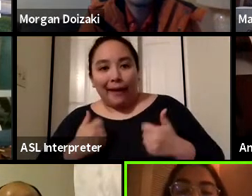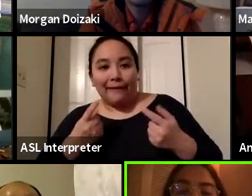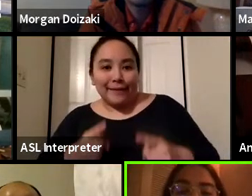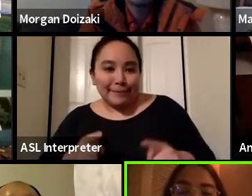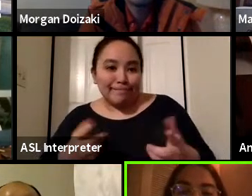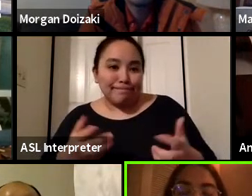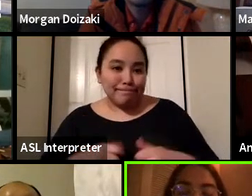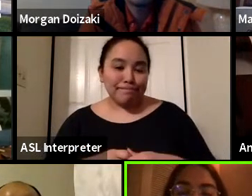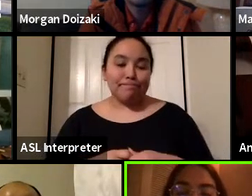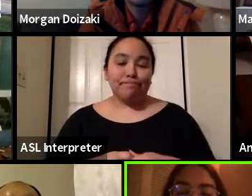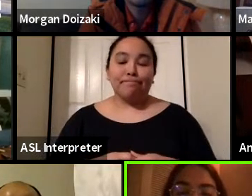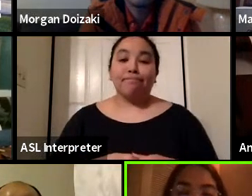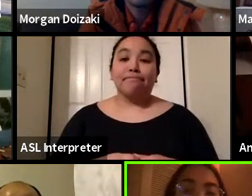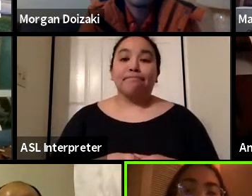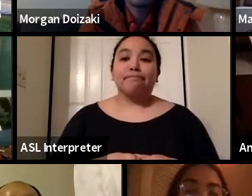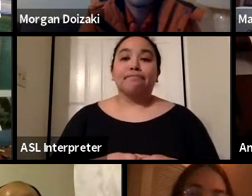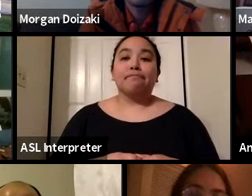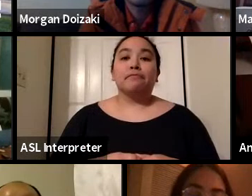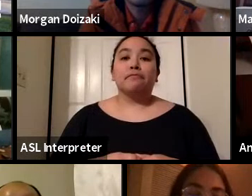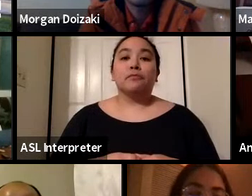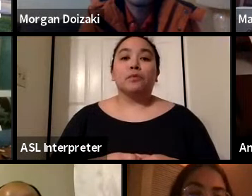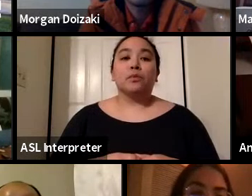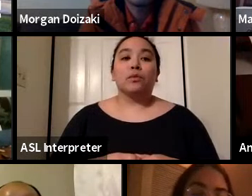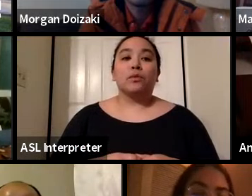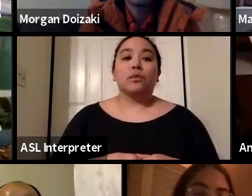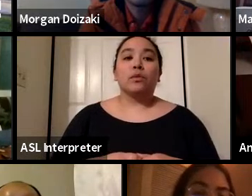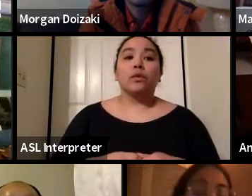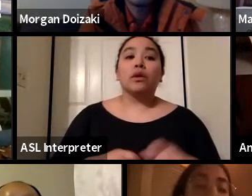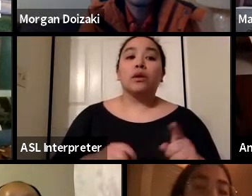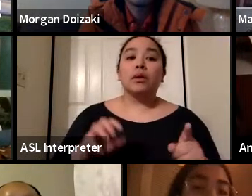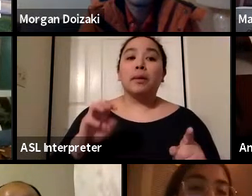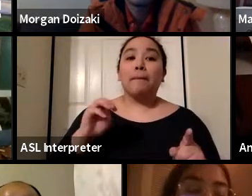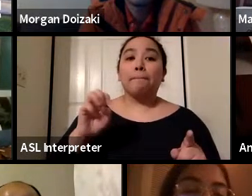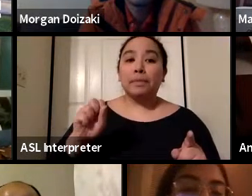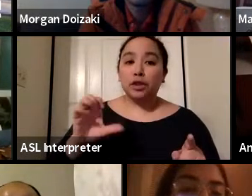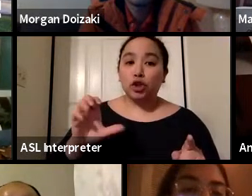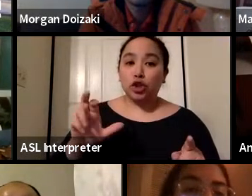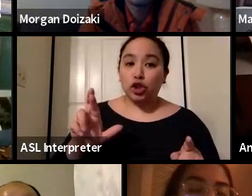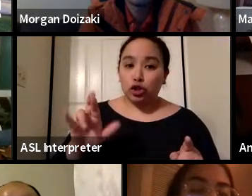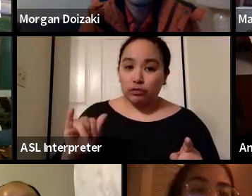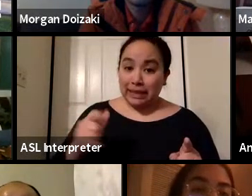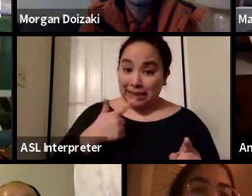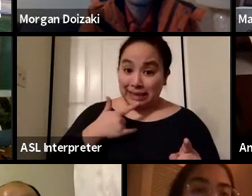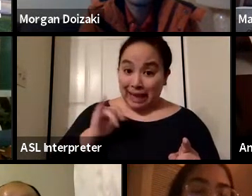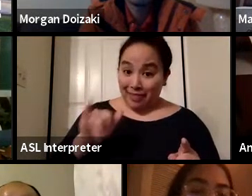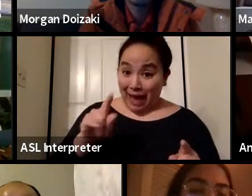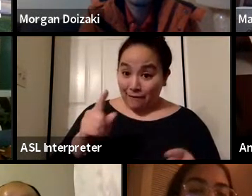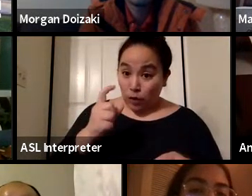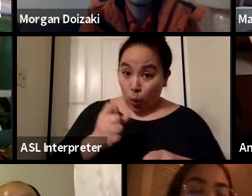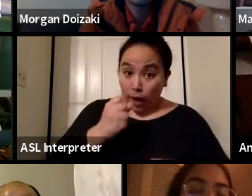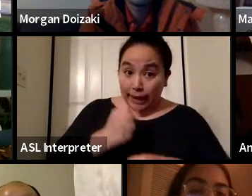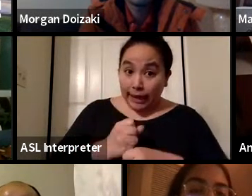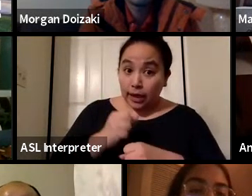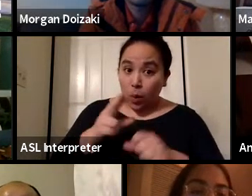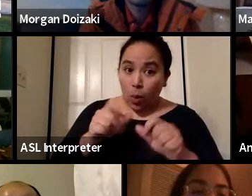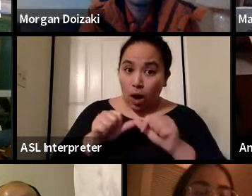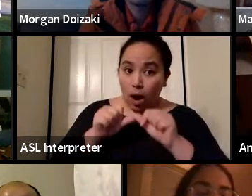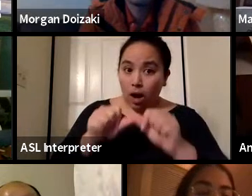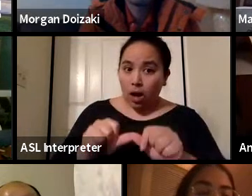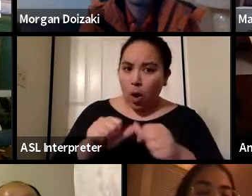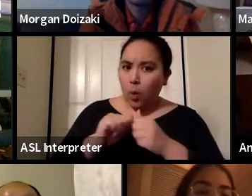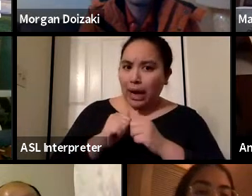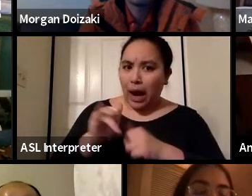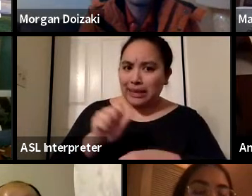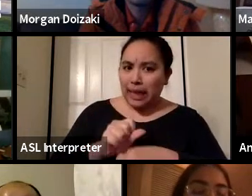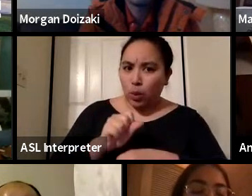happens. But yeah. Excuse me. Sorry. Is that the capacity for 1 year or is that ongoing? How does it